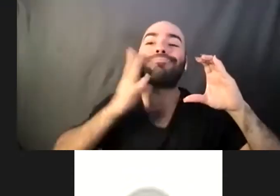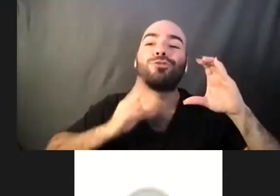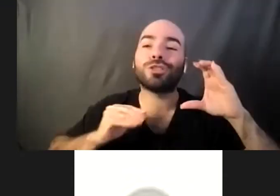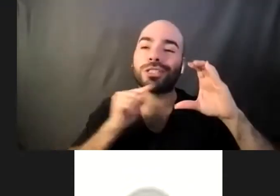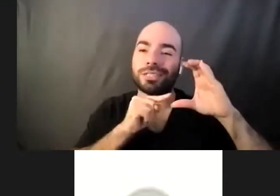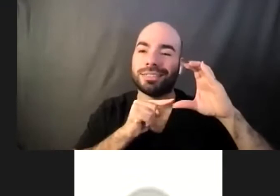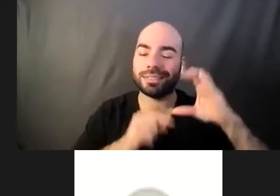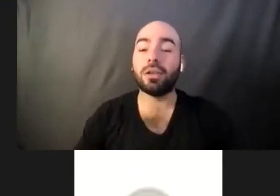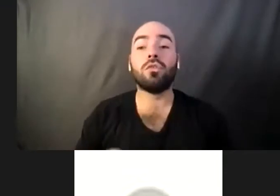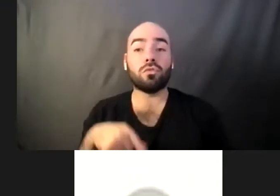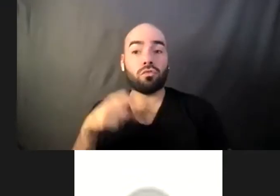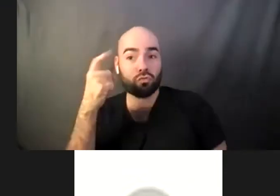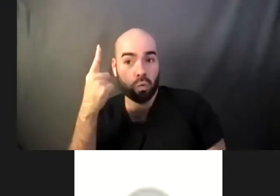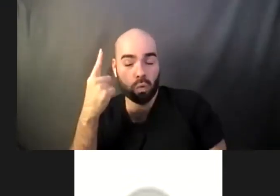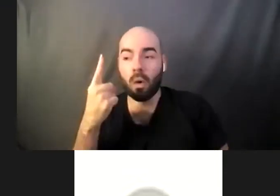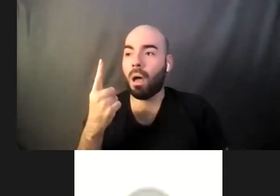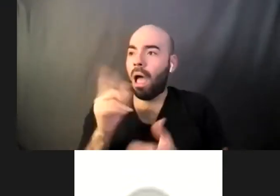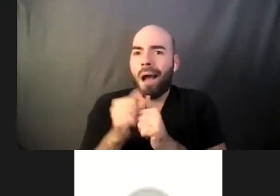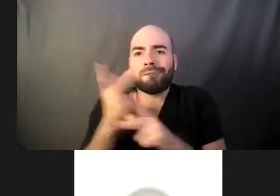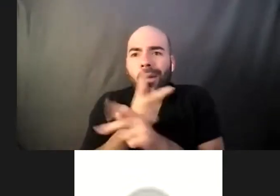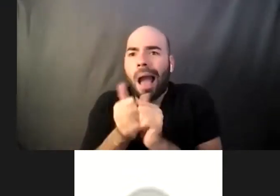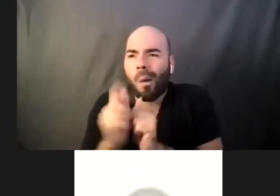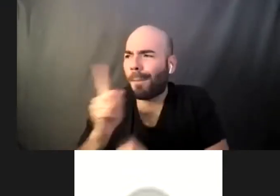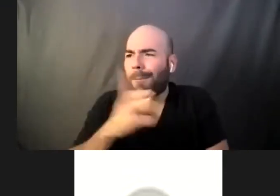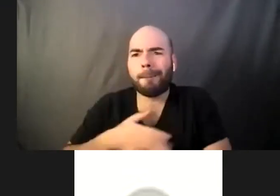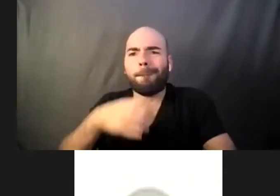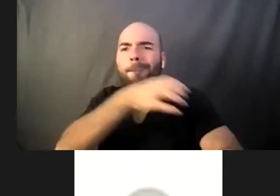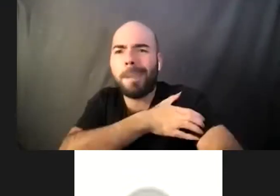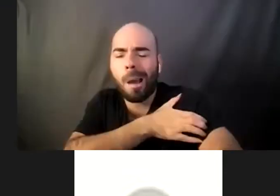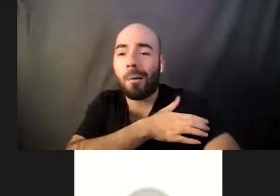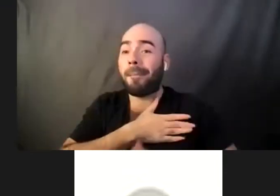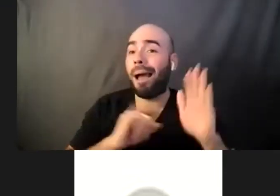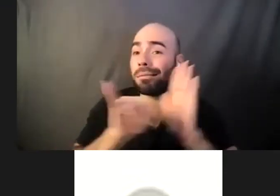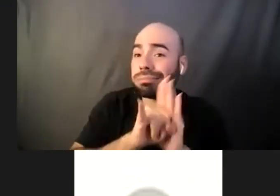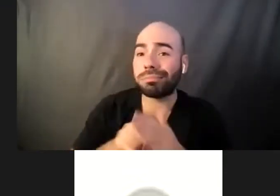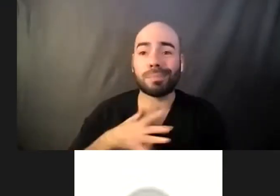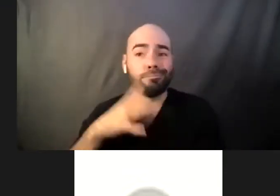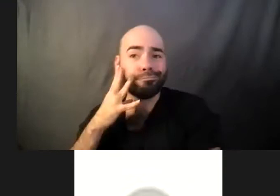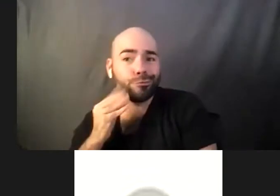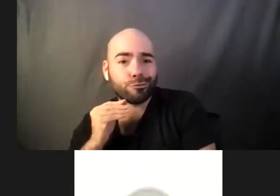in order to find a way to find power in my identity and my experience, experience,